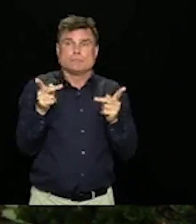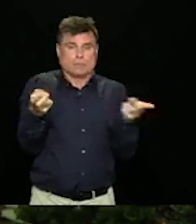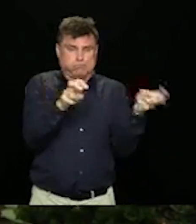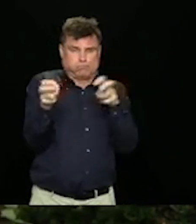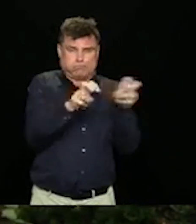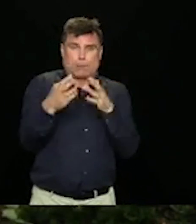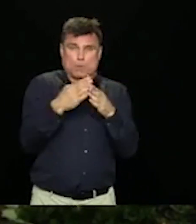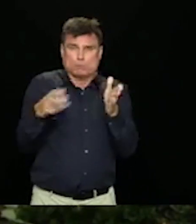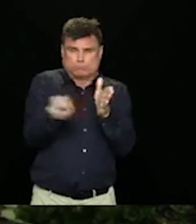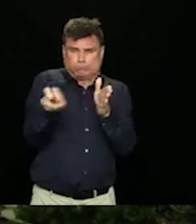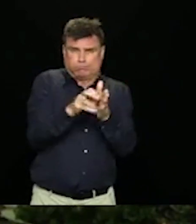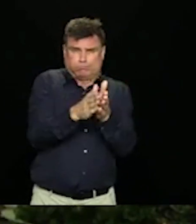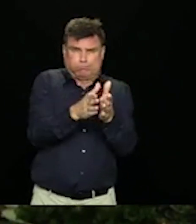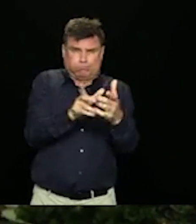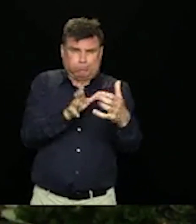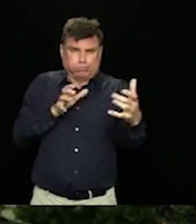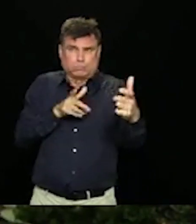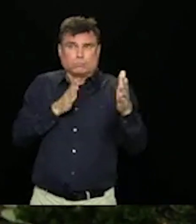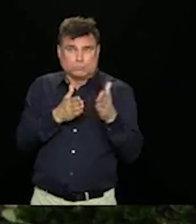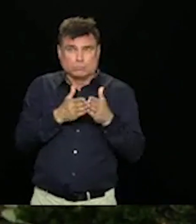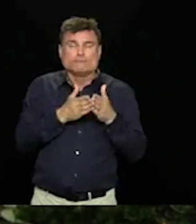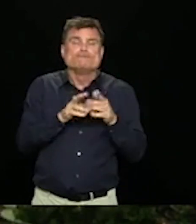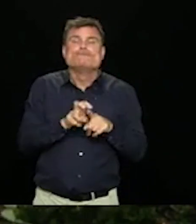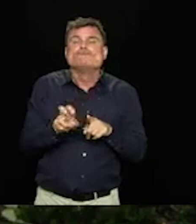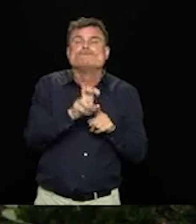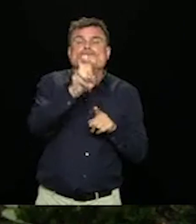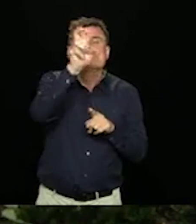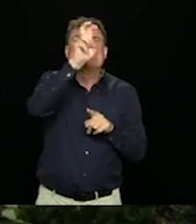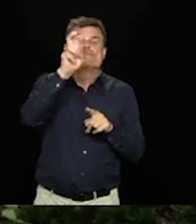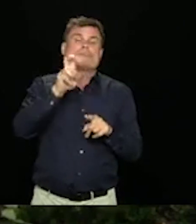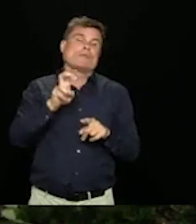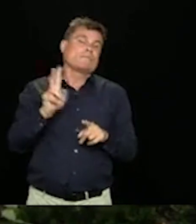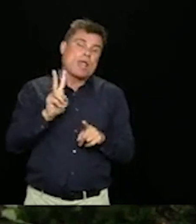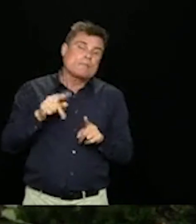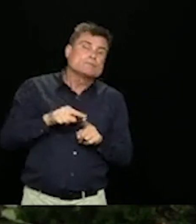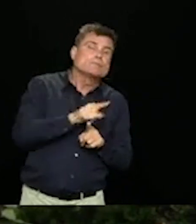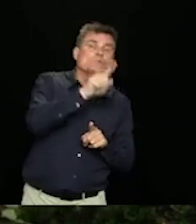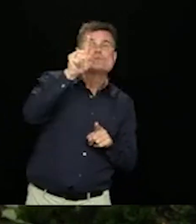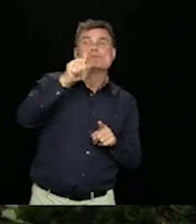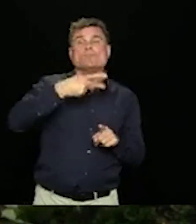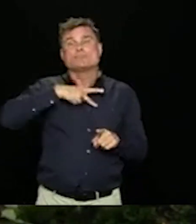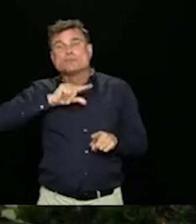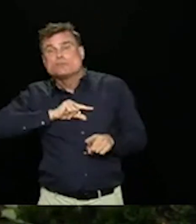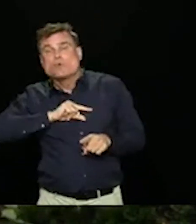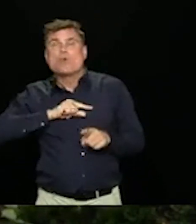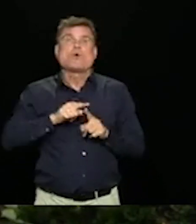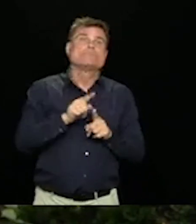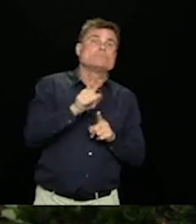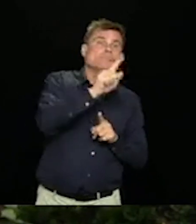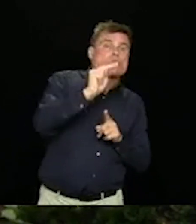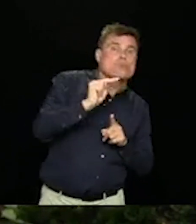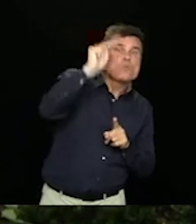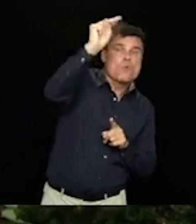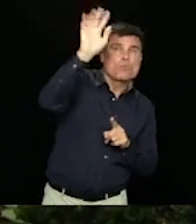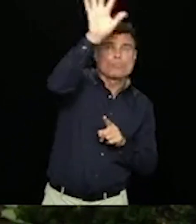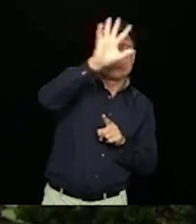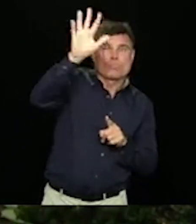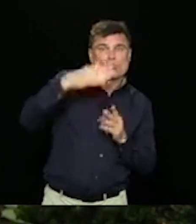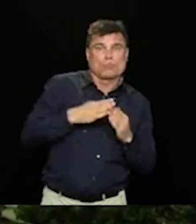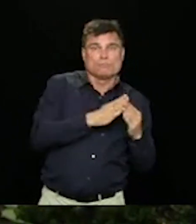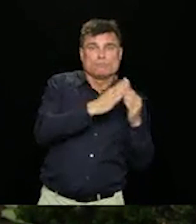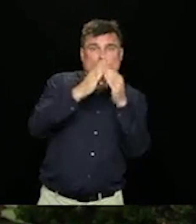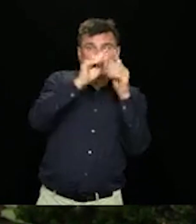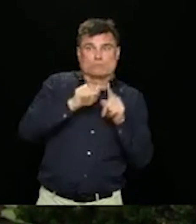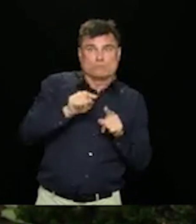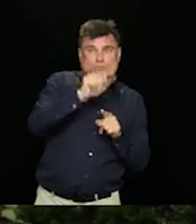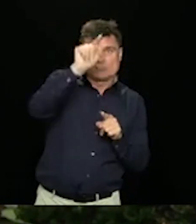Rupert, I think the market will decide what the future of the cruise ship industry is in British Columbia and